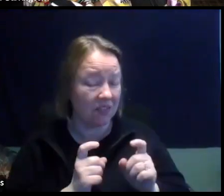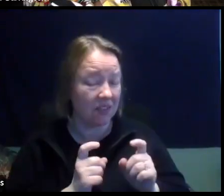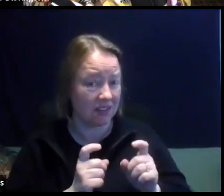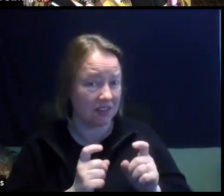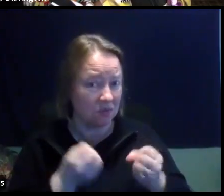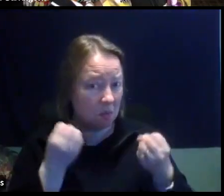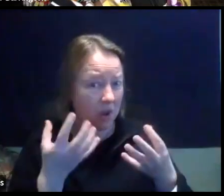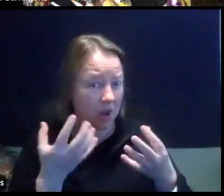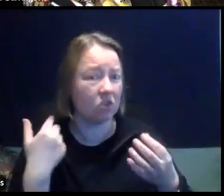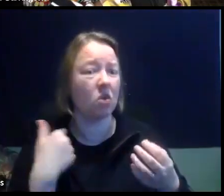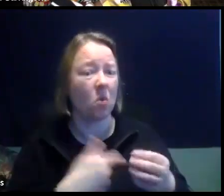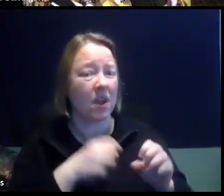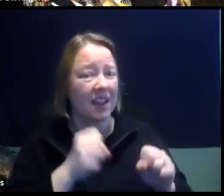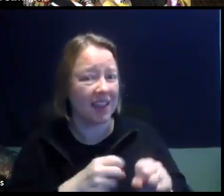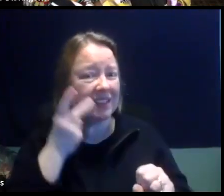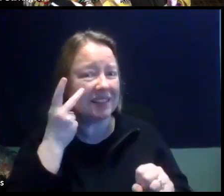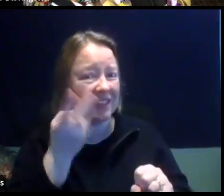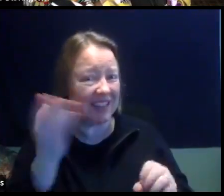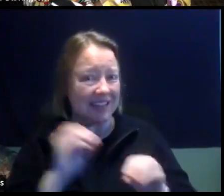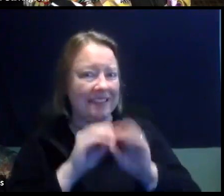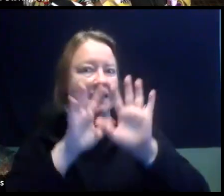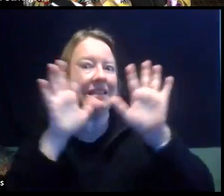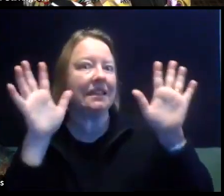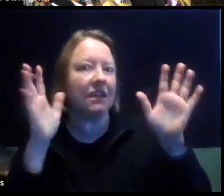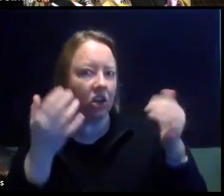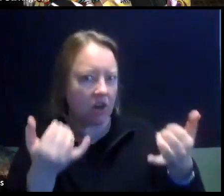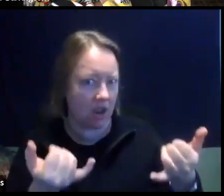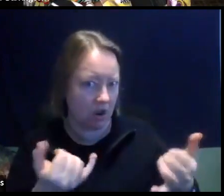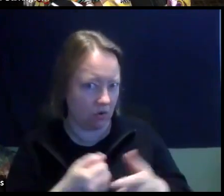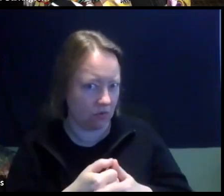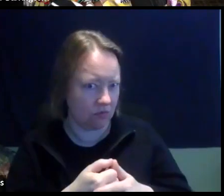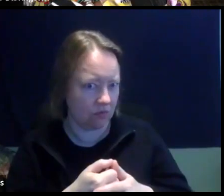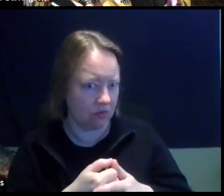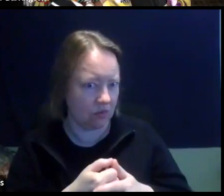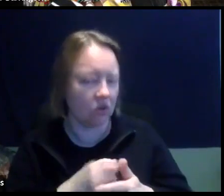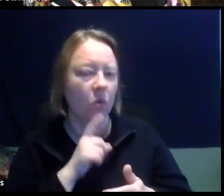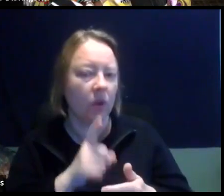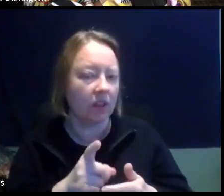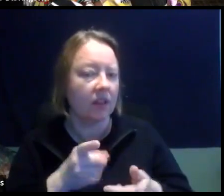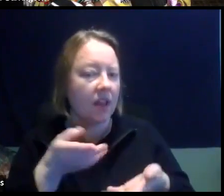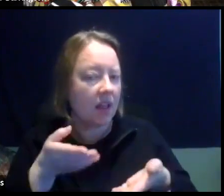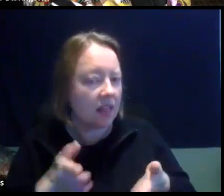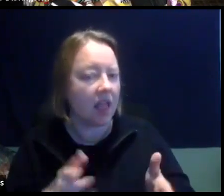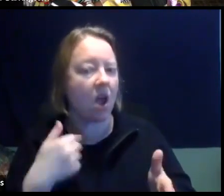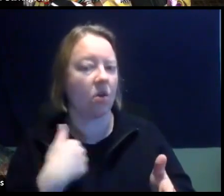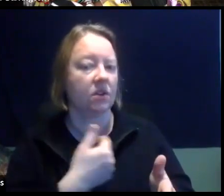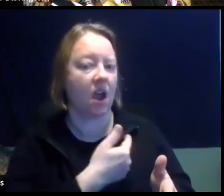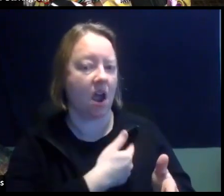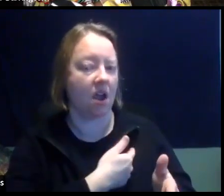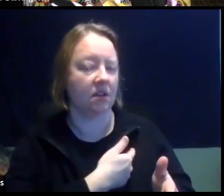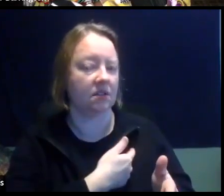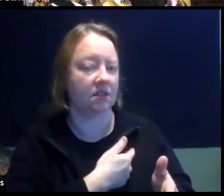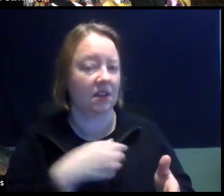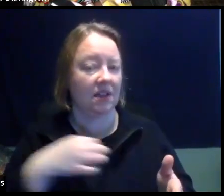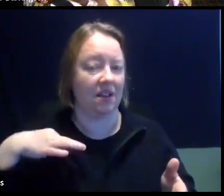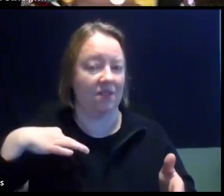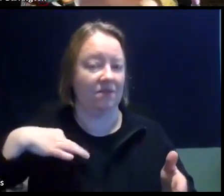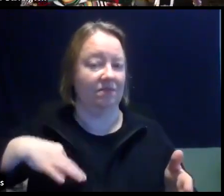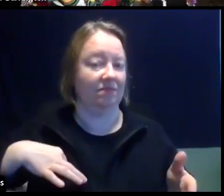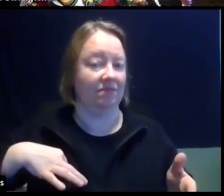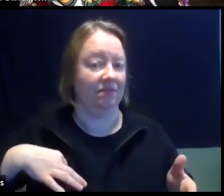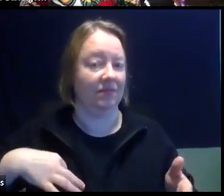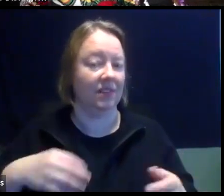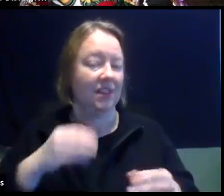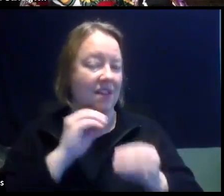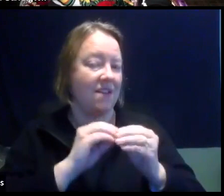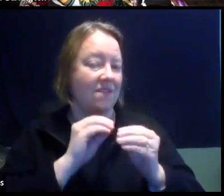see things very clearly now. And so it offers us the advantage of being able to fix things differently.